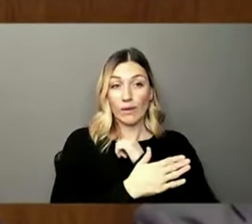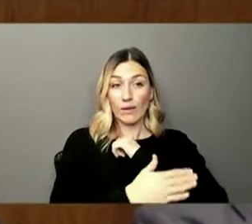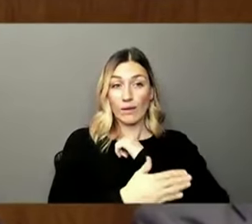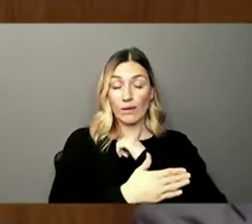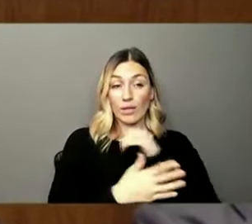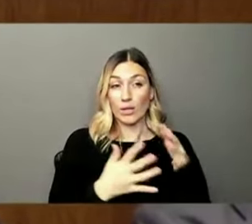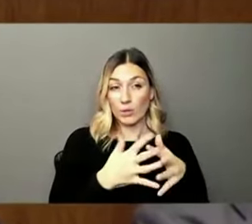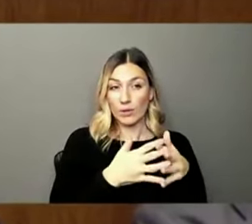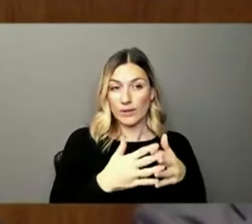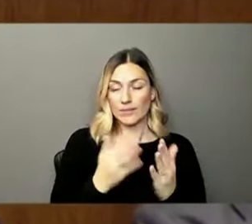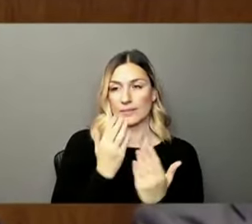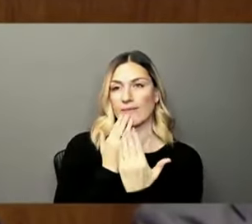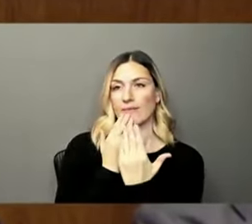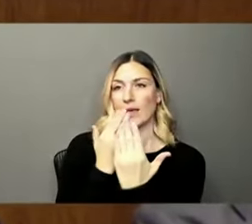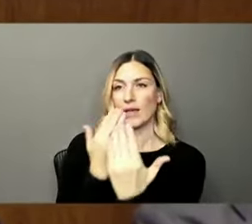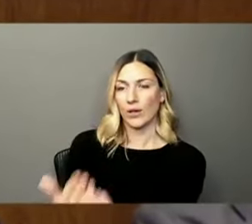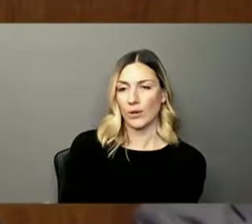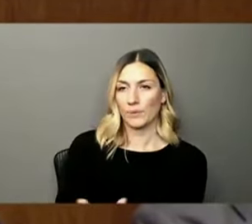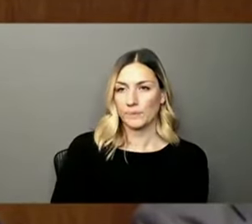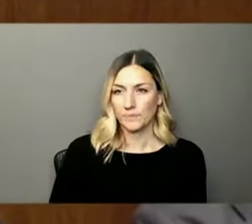we thank you.